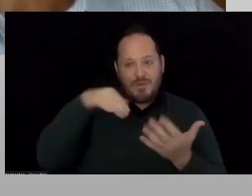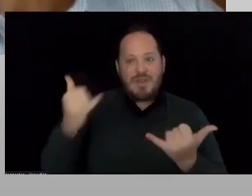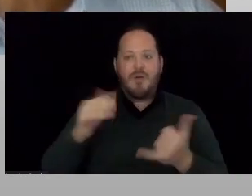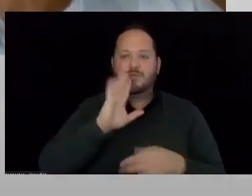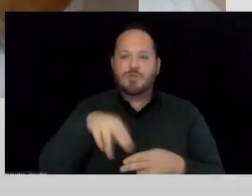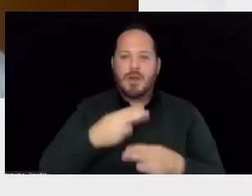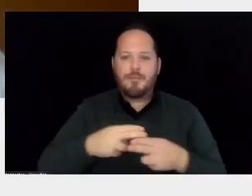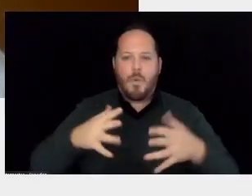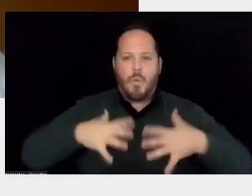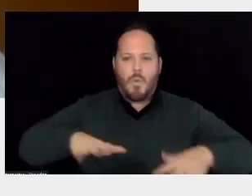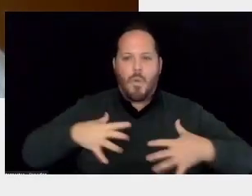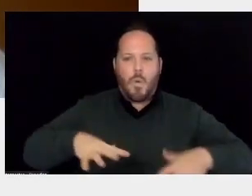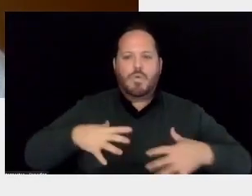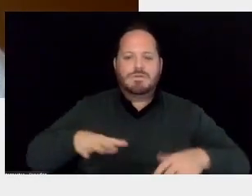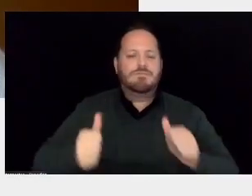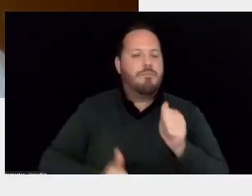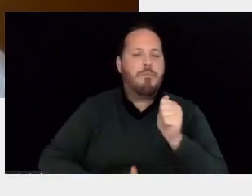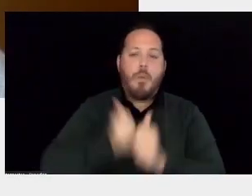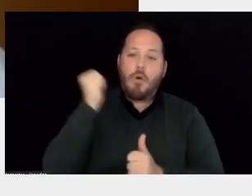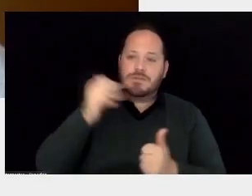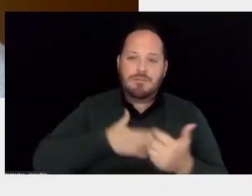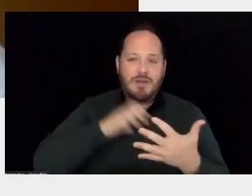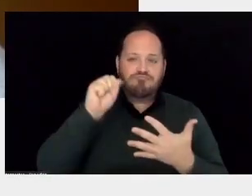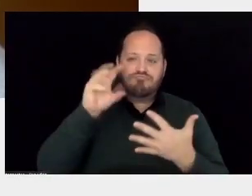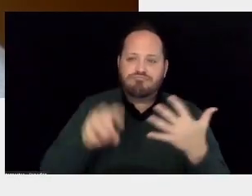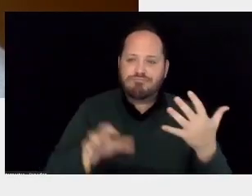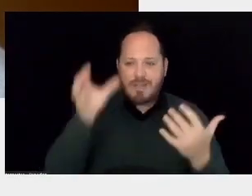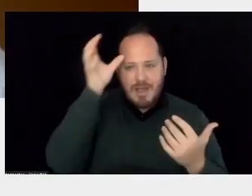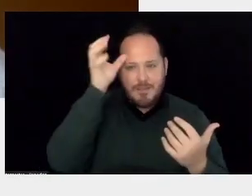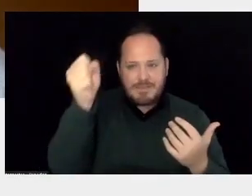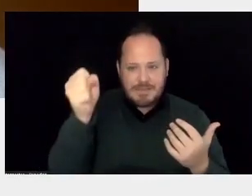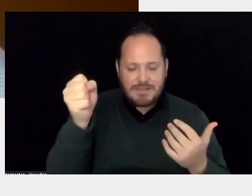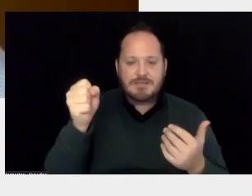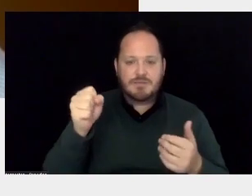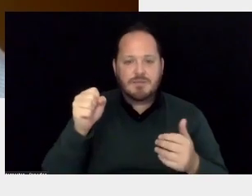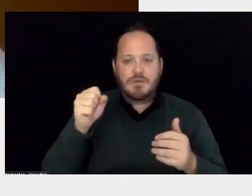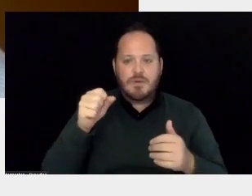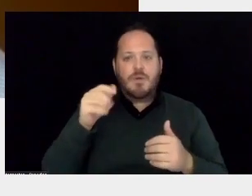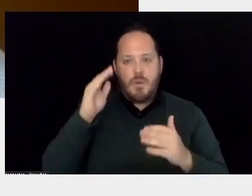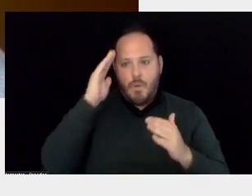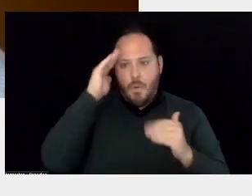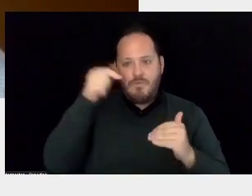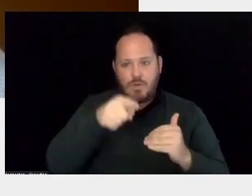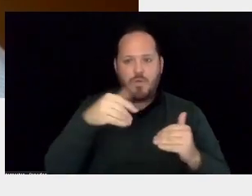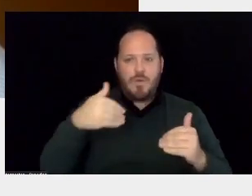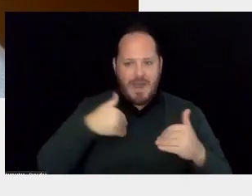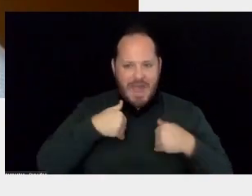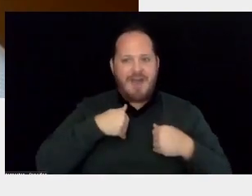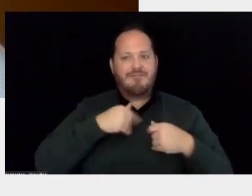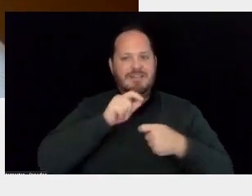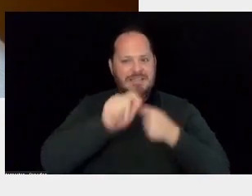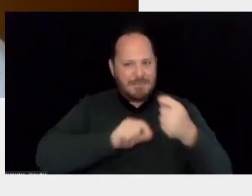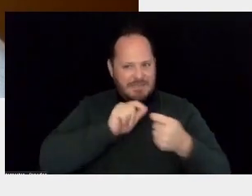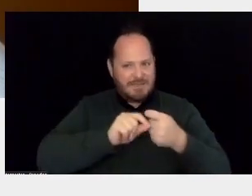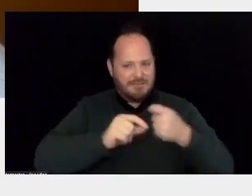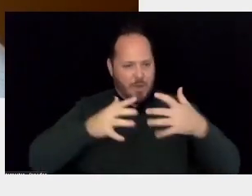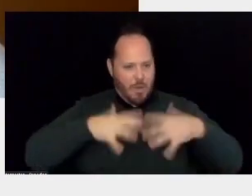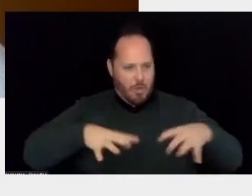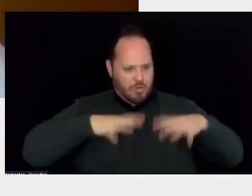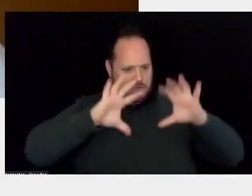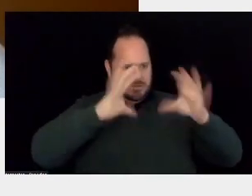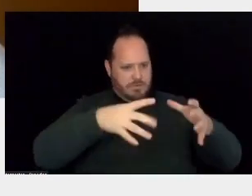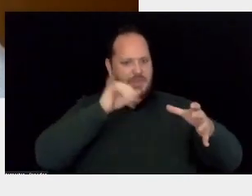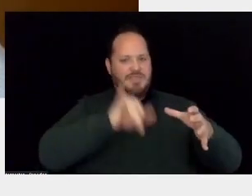things, but we're going to get down into some nitty gritty details here. First of all, you should have designated clothes that you wear just for your work. some